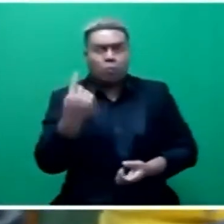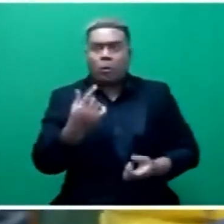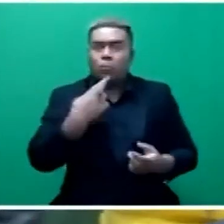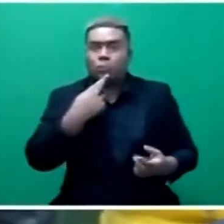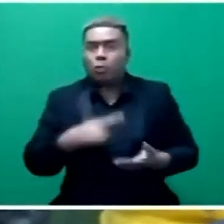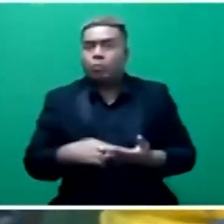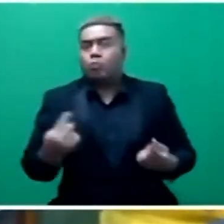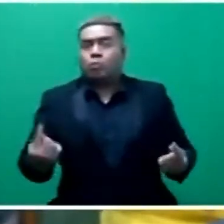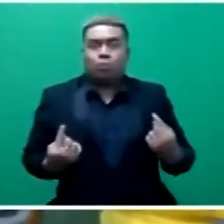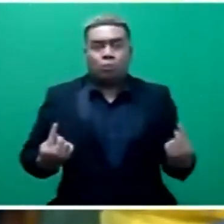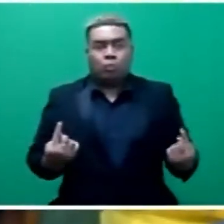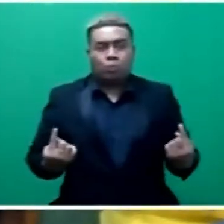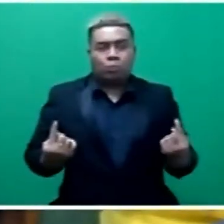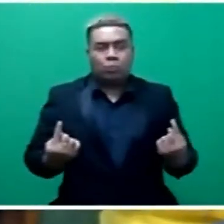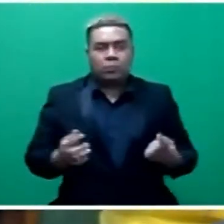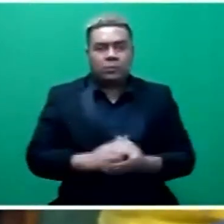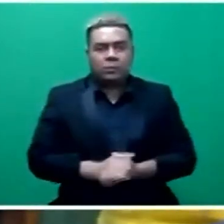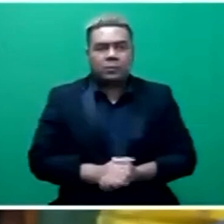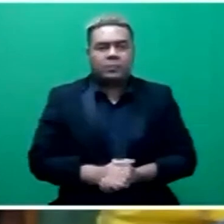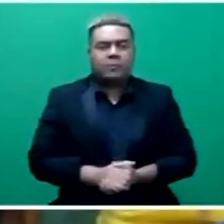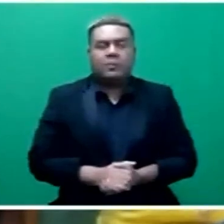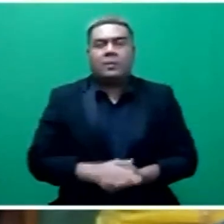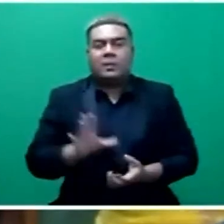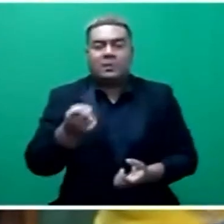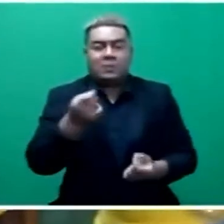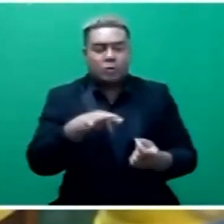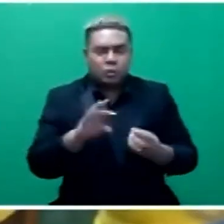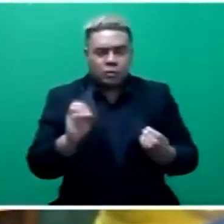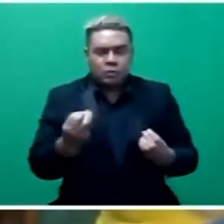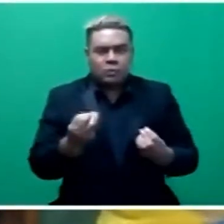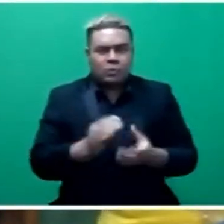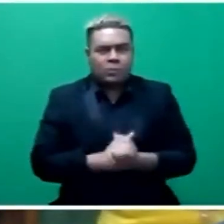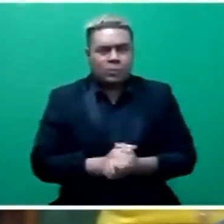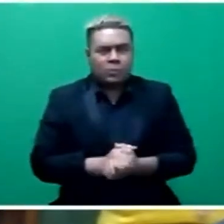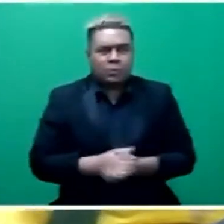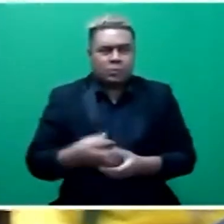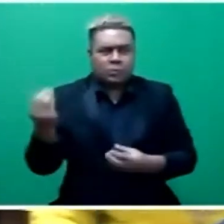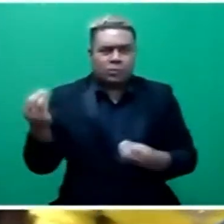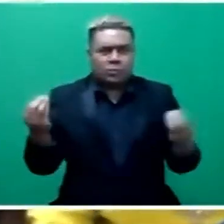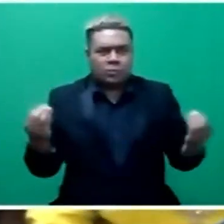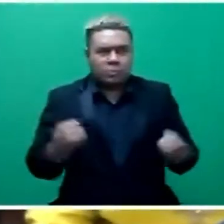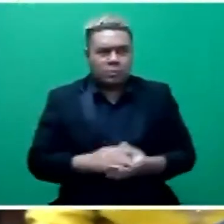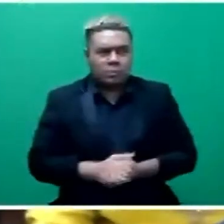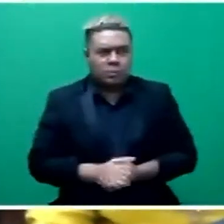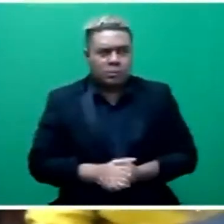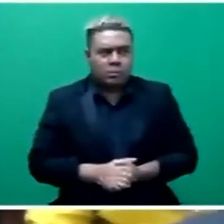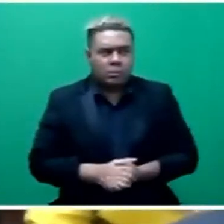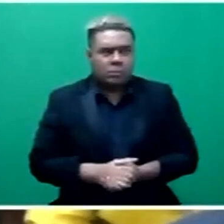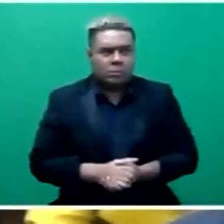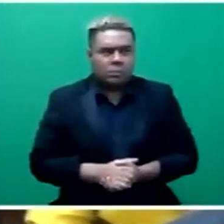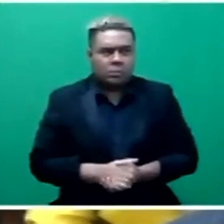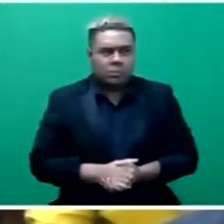to? Mr. Speaker, sir, it's so, Mr. Speaker, sir, it's so inane.